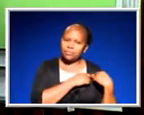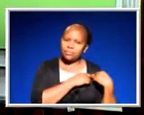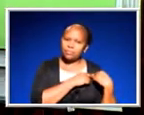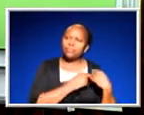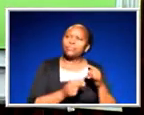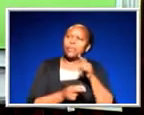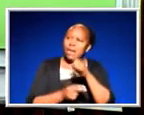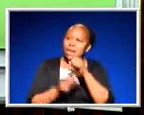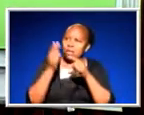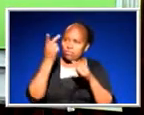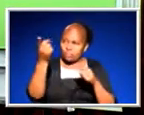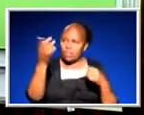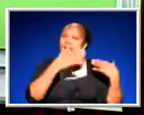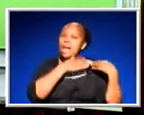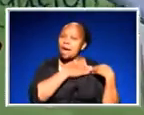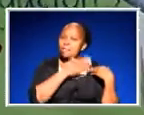Liability